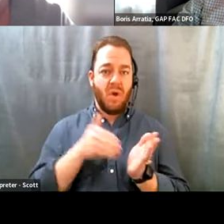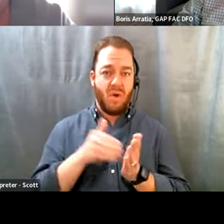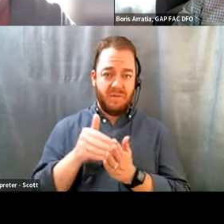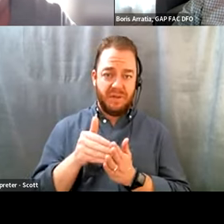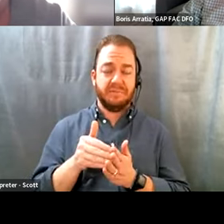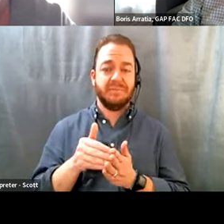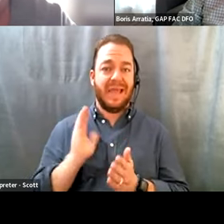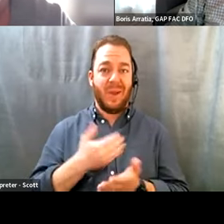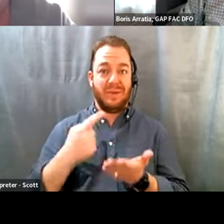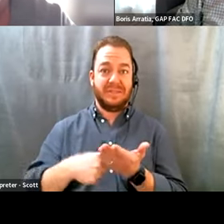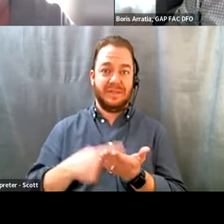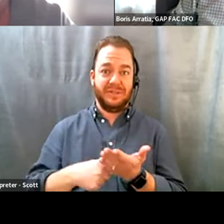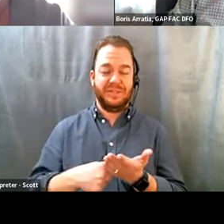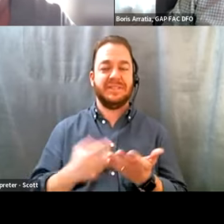discussions. So